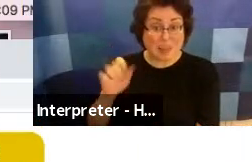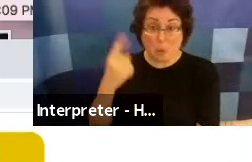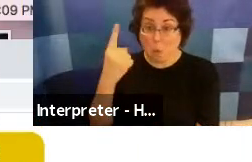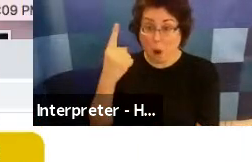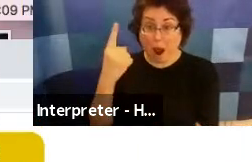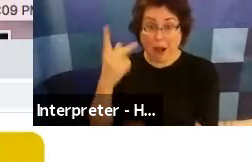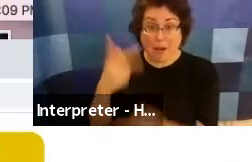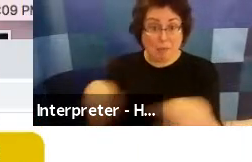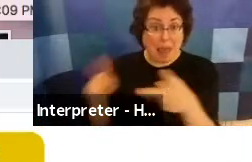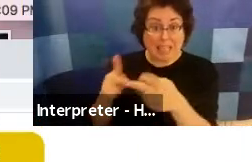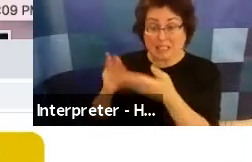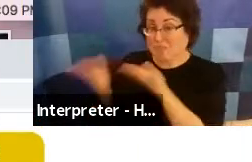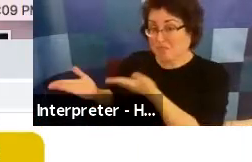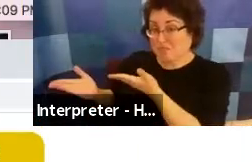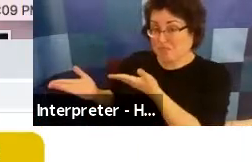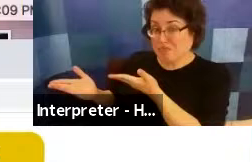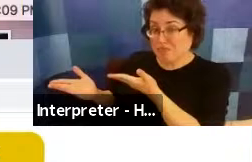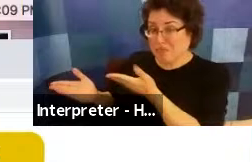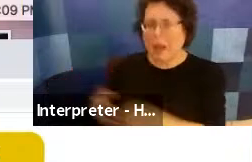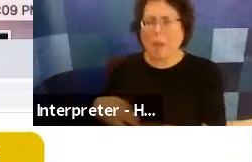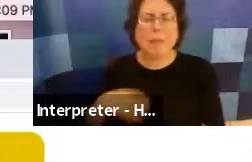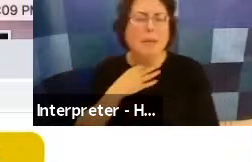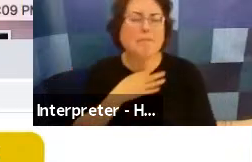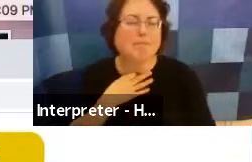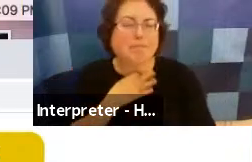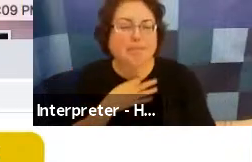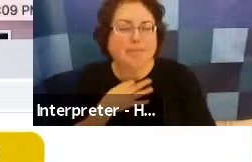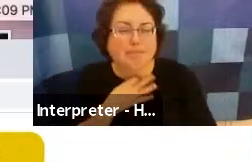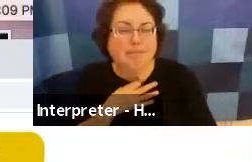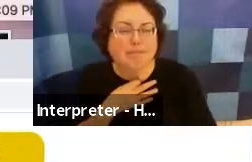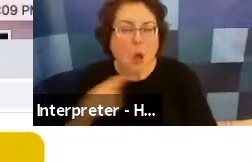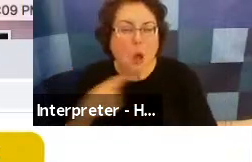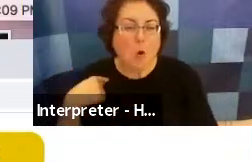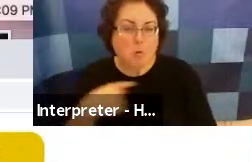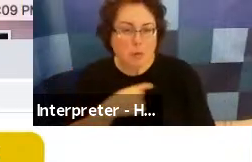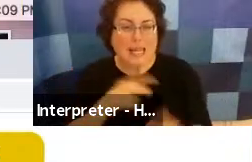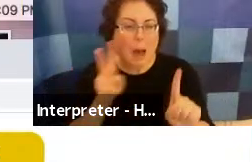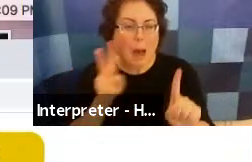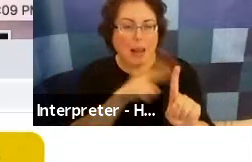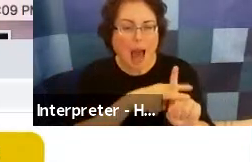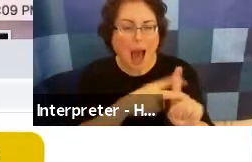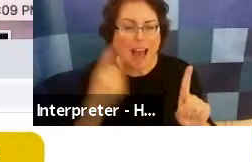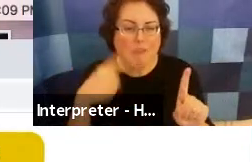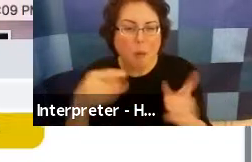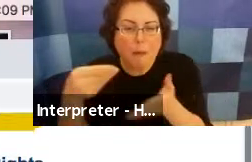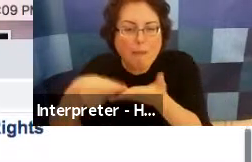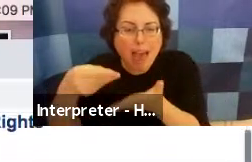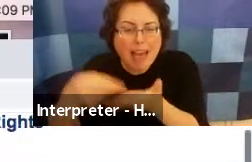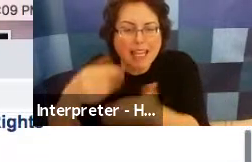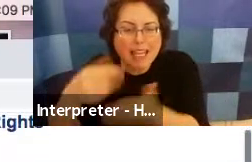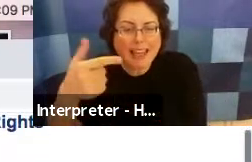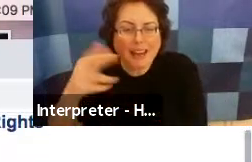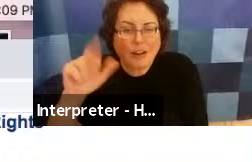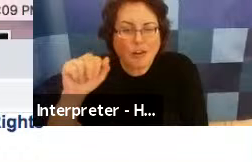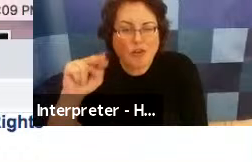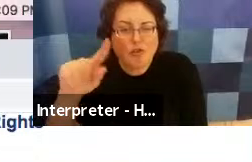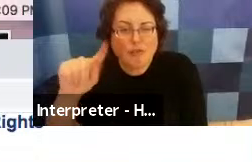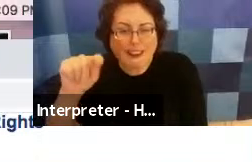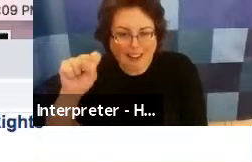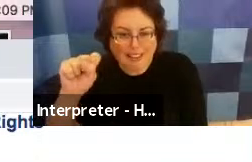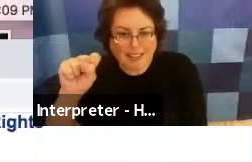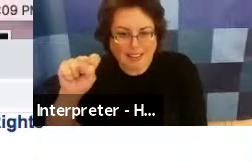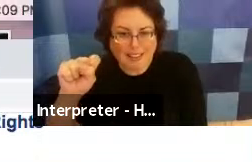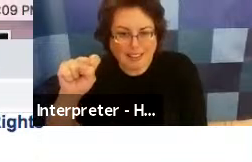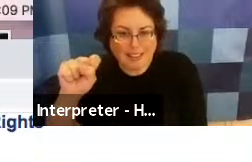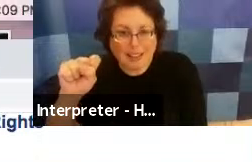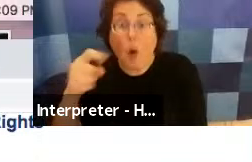the question for us is that we apply for grants. And when we do,